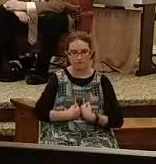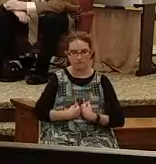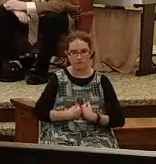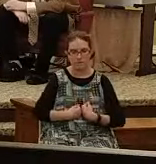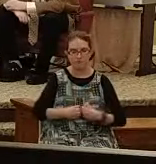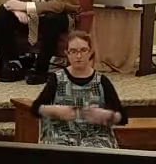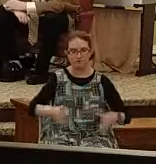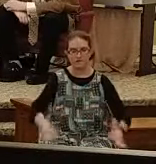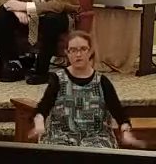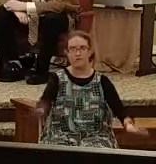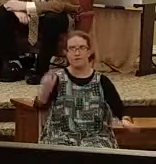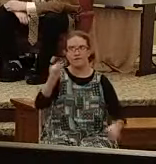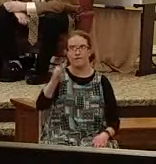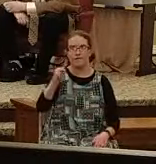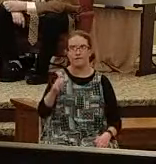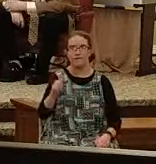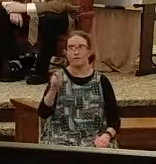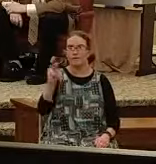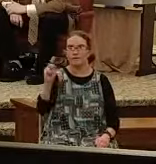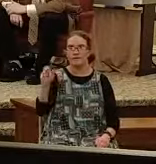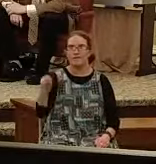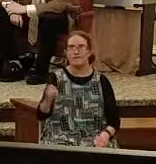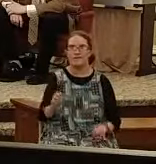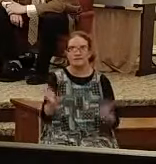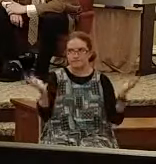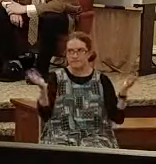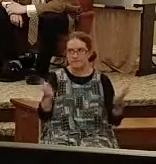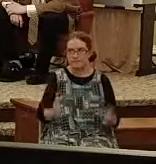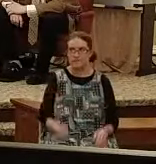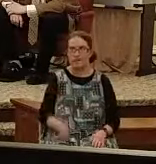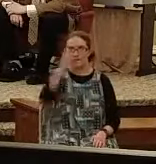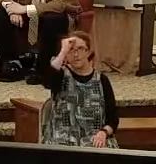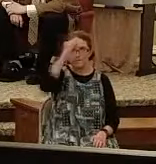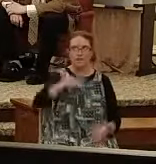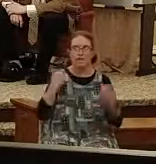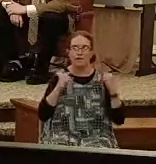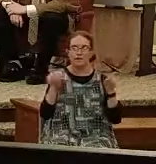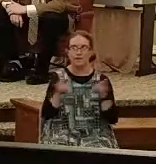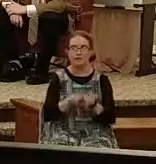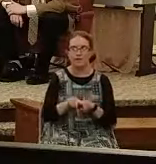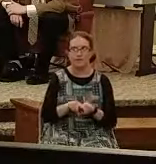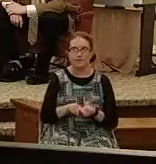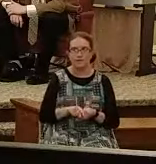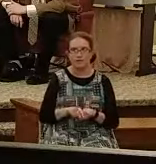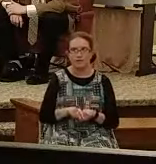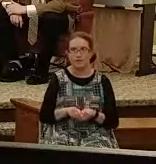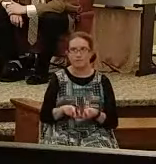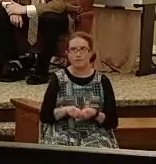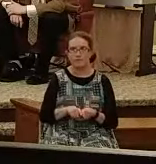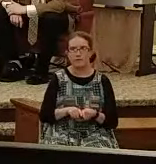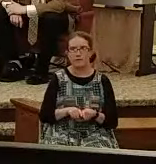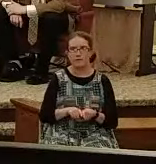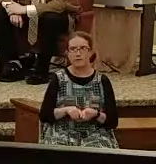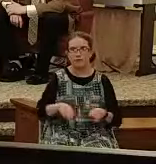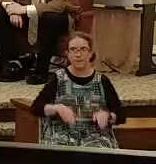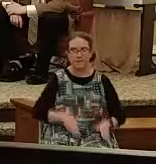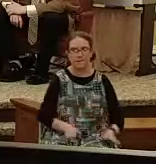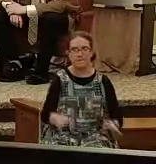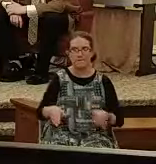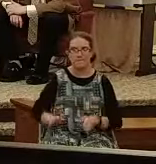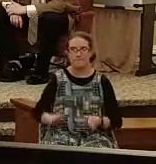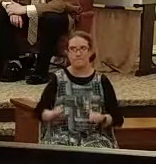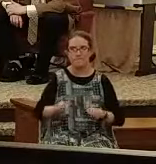ankles and or their knees or whatever, and the men had the same thing, and then they had like breeches on underneath,